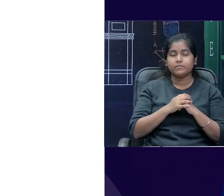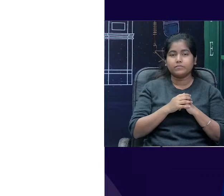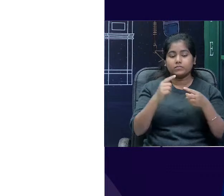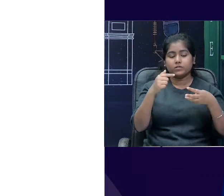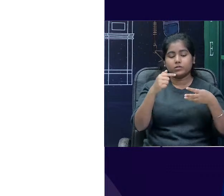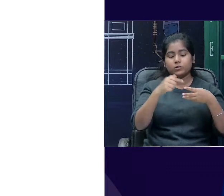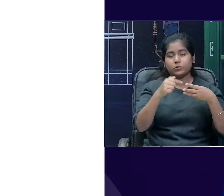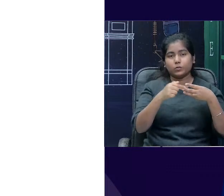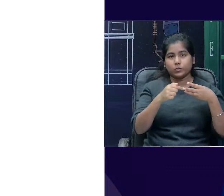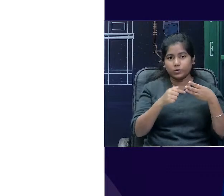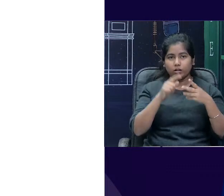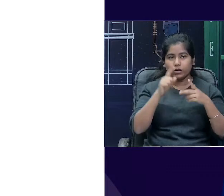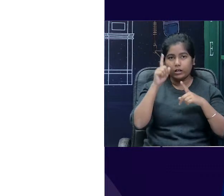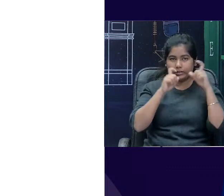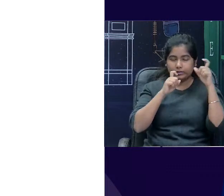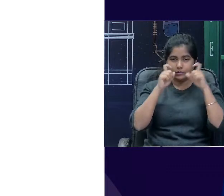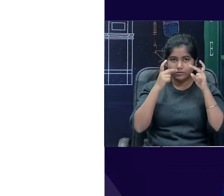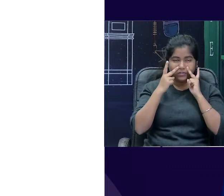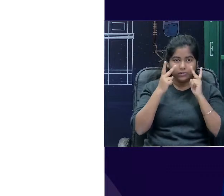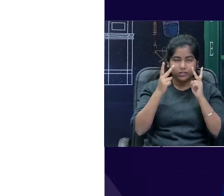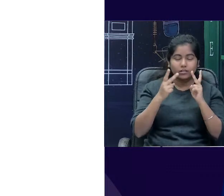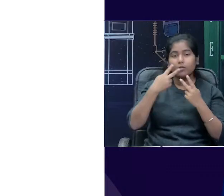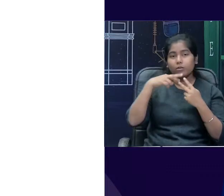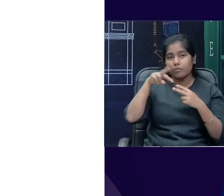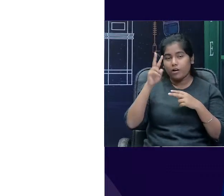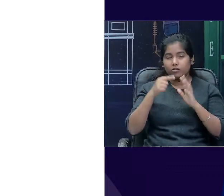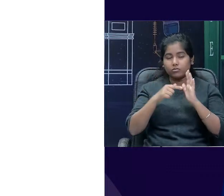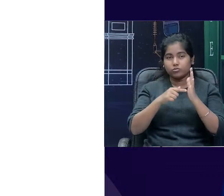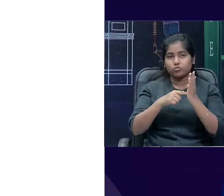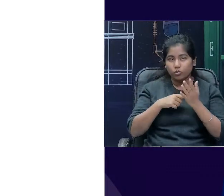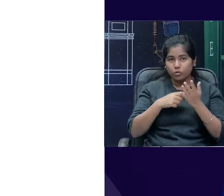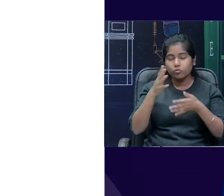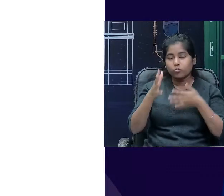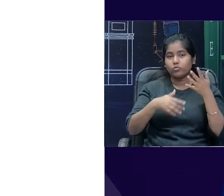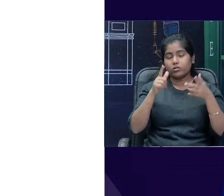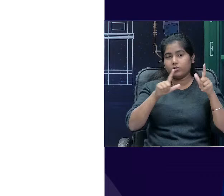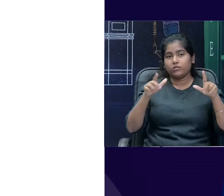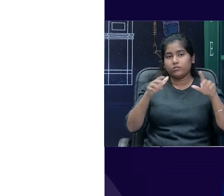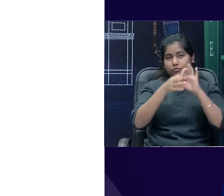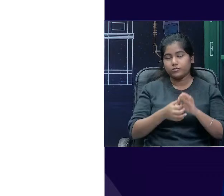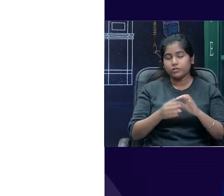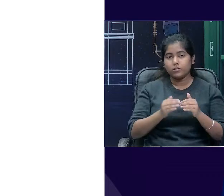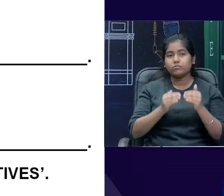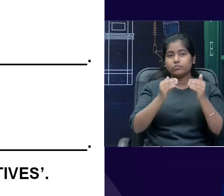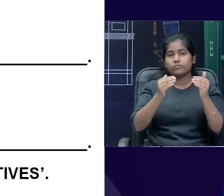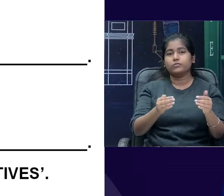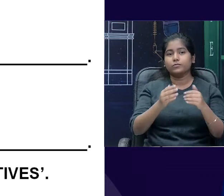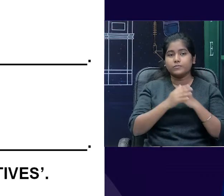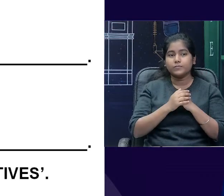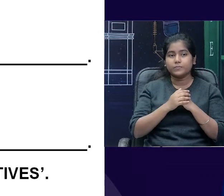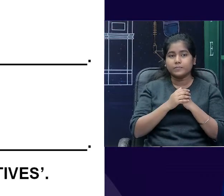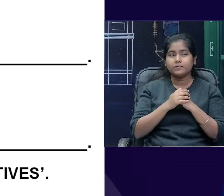So these are the expressions which we have seen from Payal as well with the sign language. Let's move ahead.